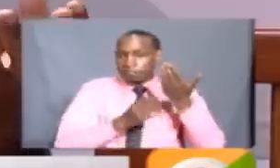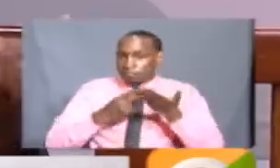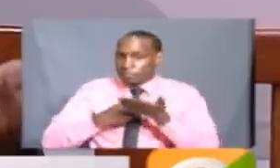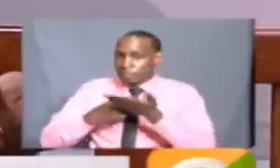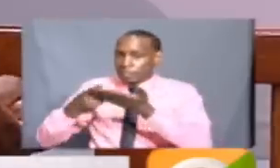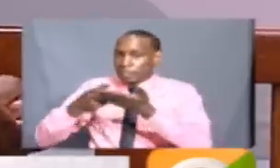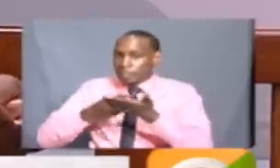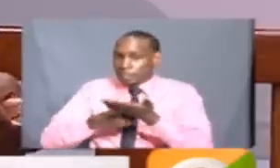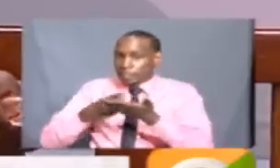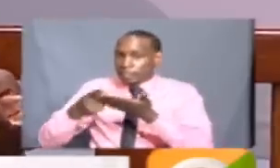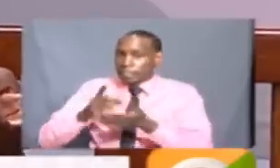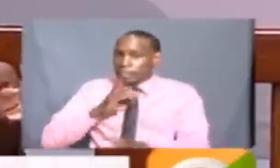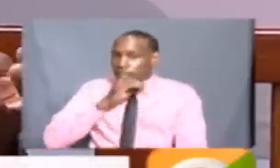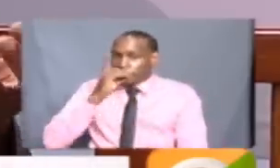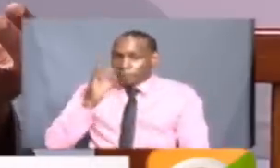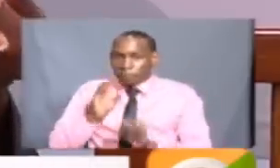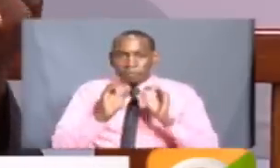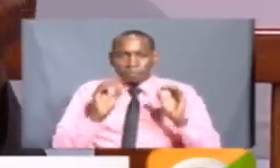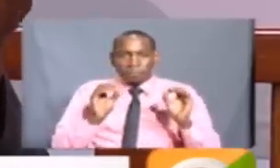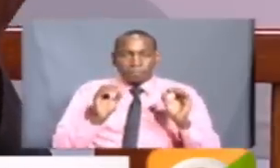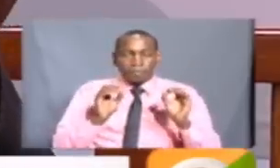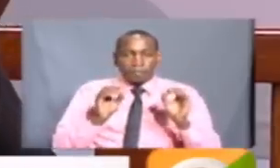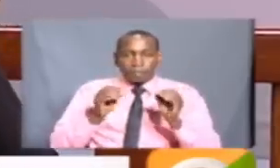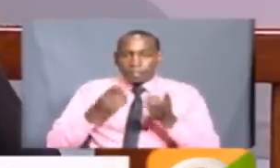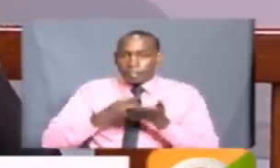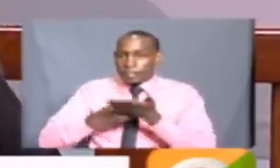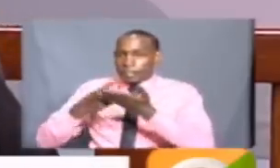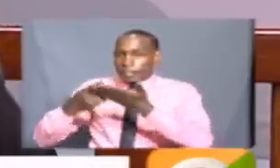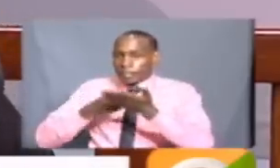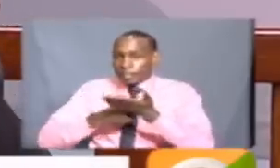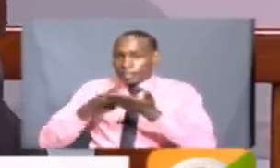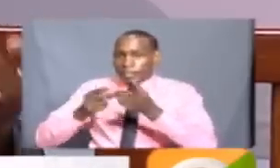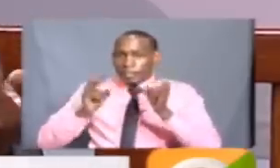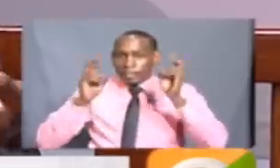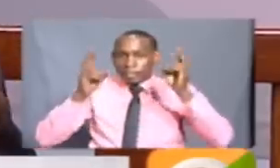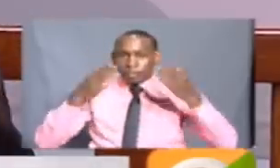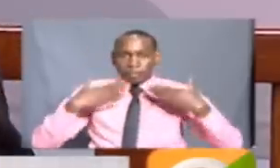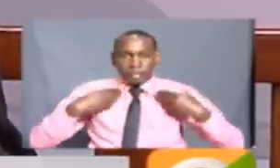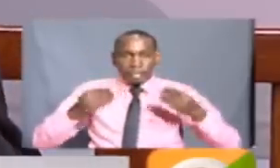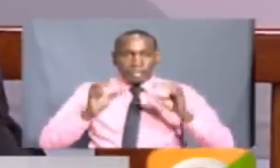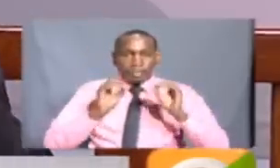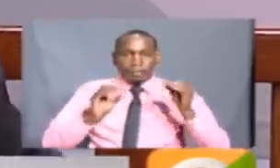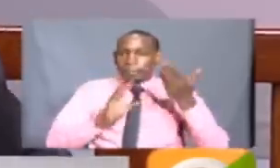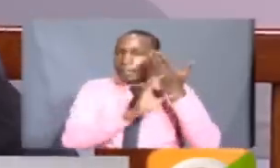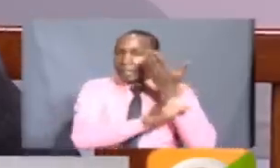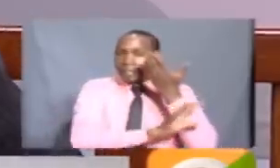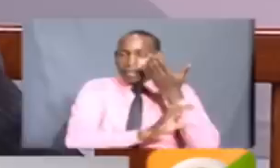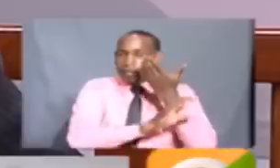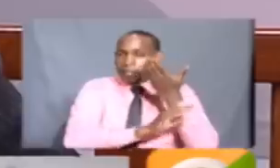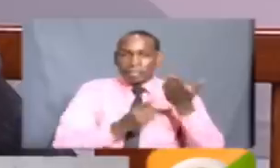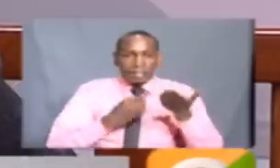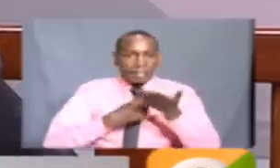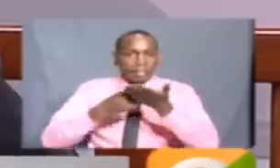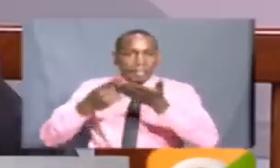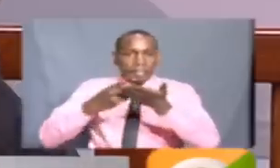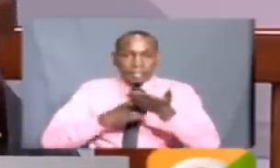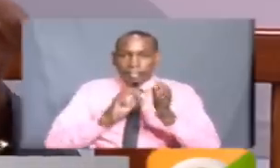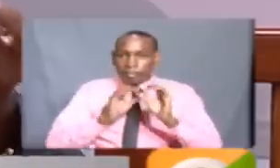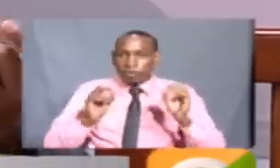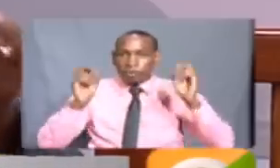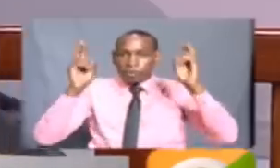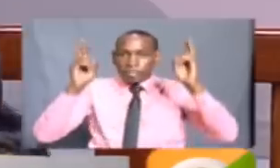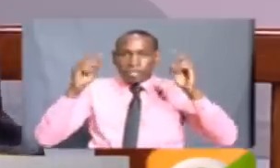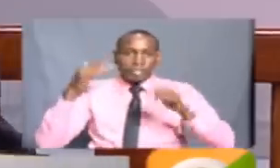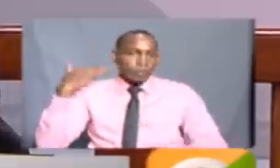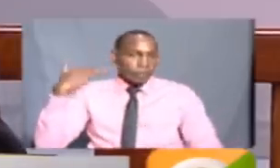debate drought. The country does not debate issues of health. The country does not debate issues